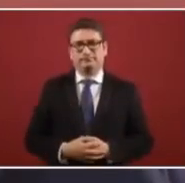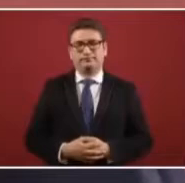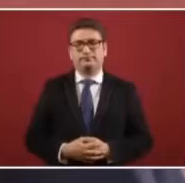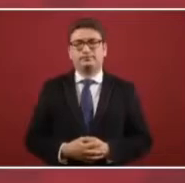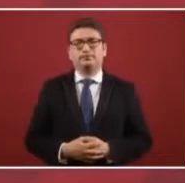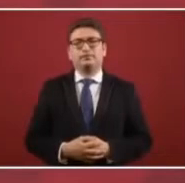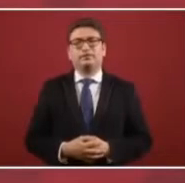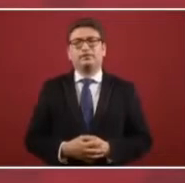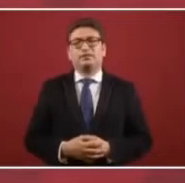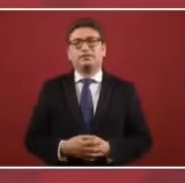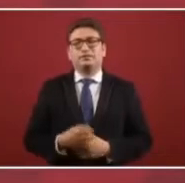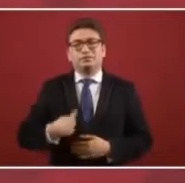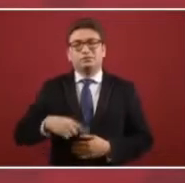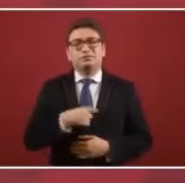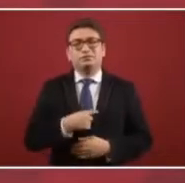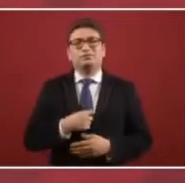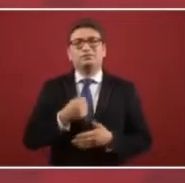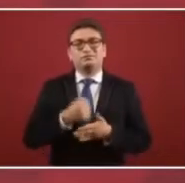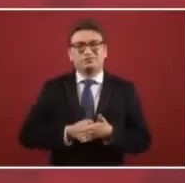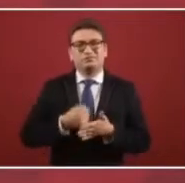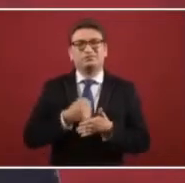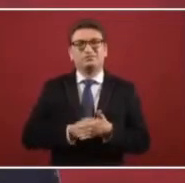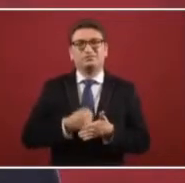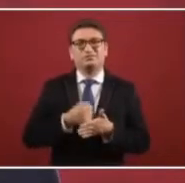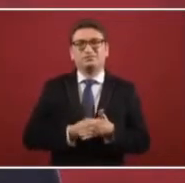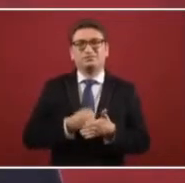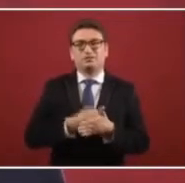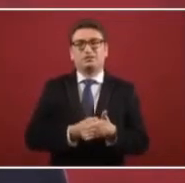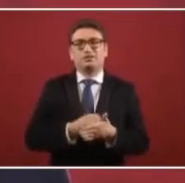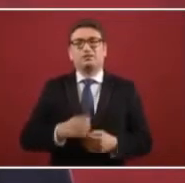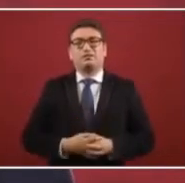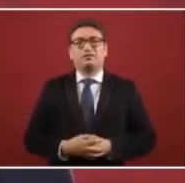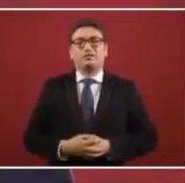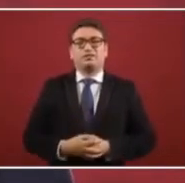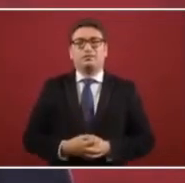angry. We came with a fight